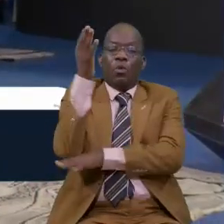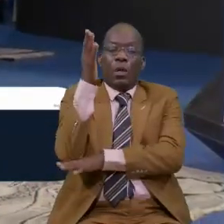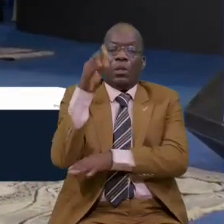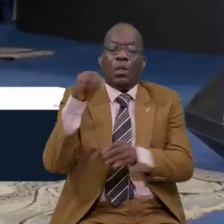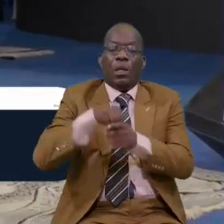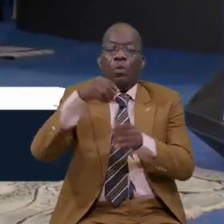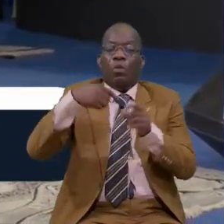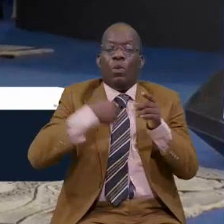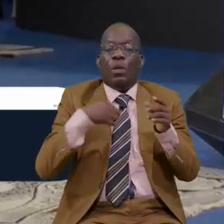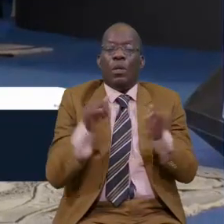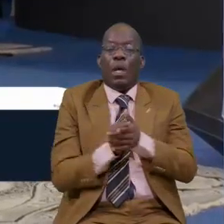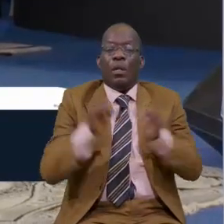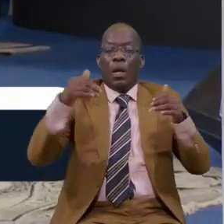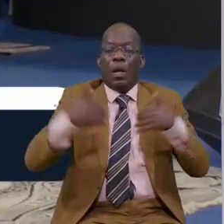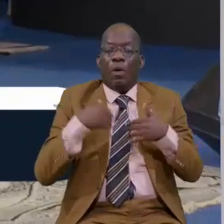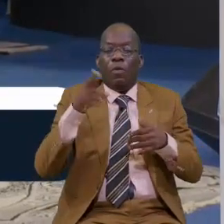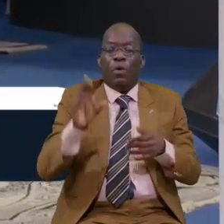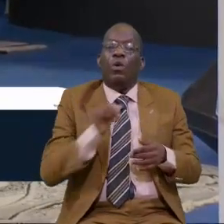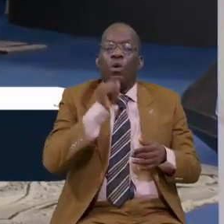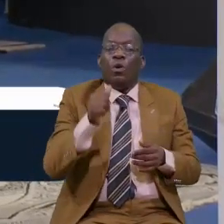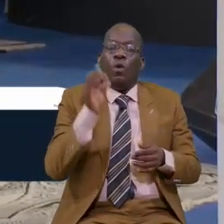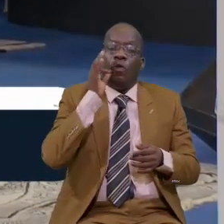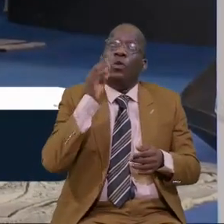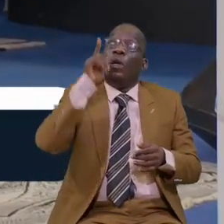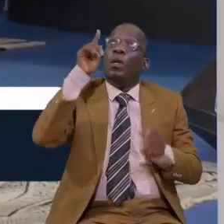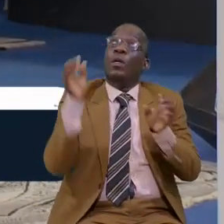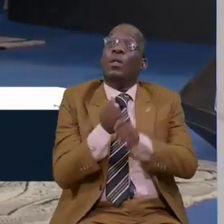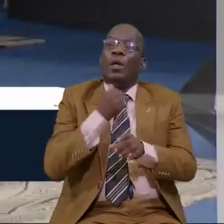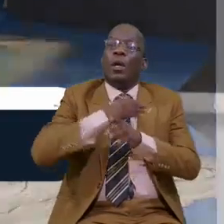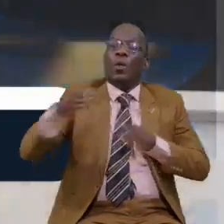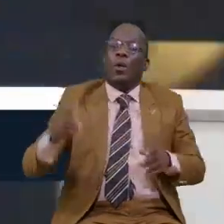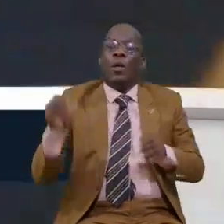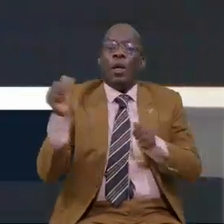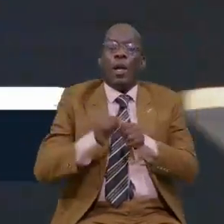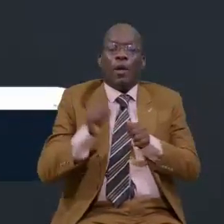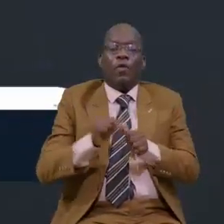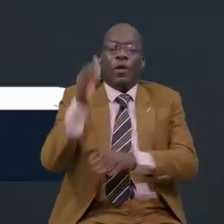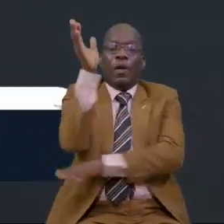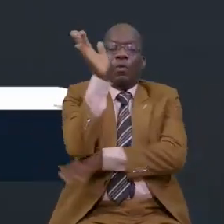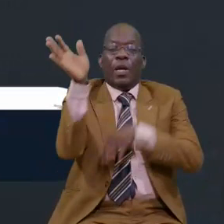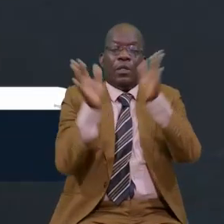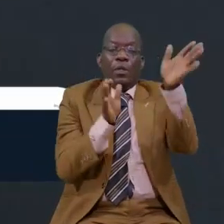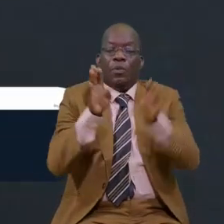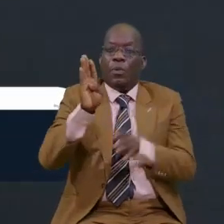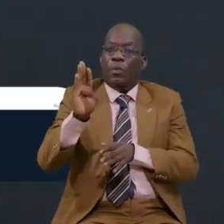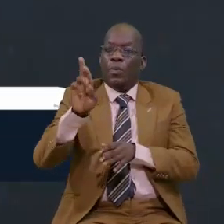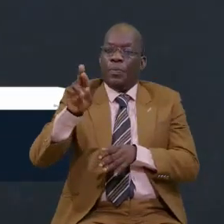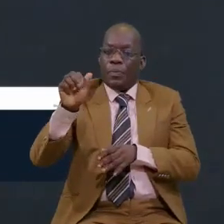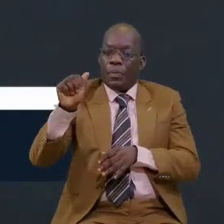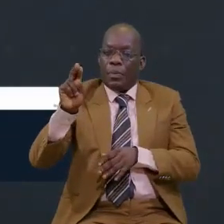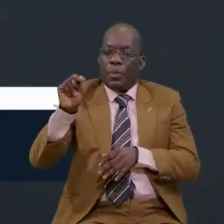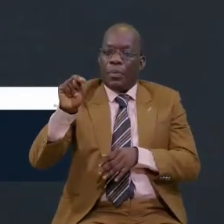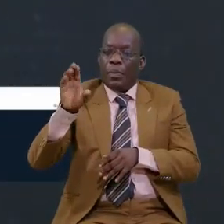he taketh away. You understand? Every branch in him, I'm saved, no